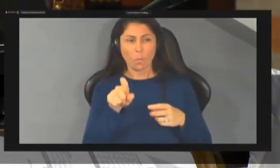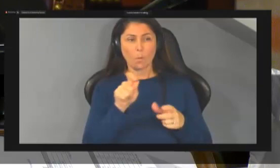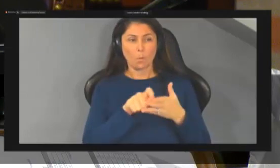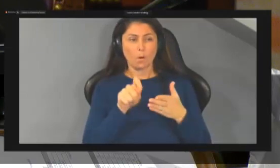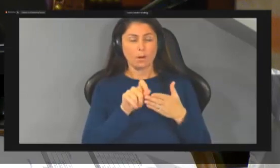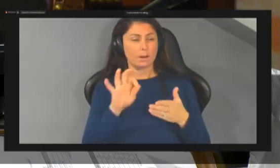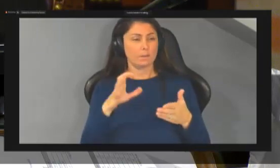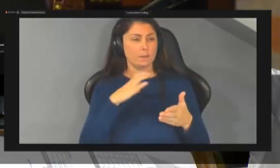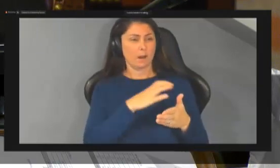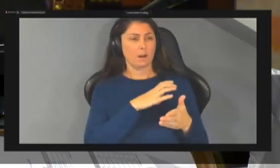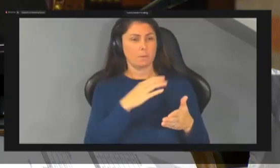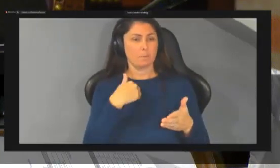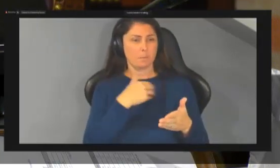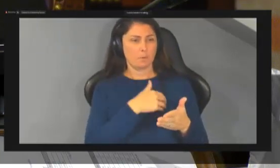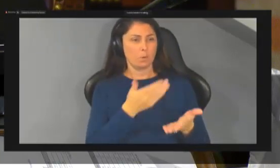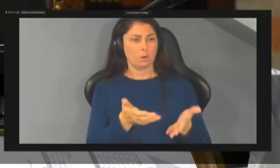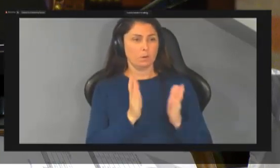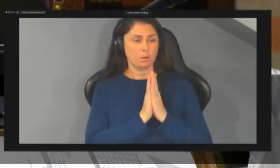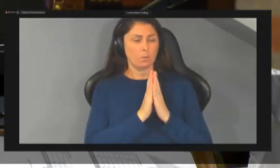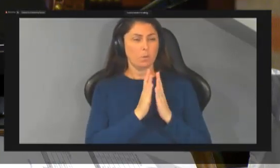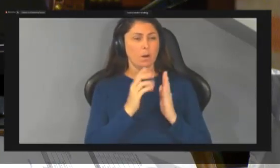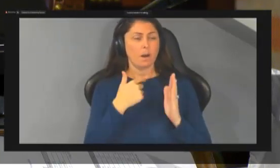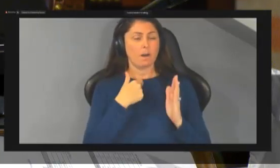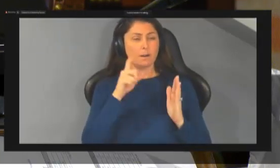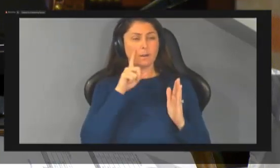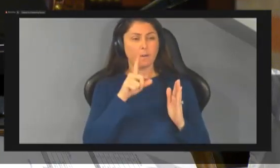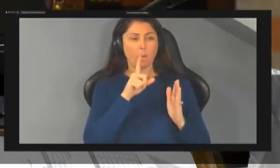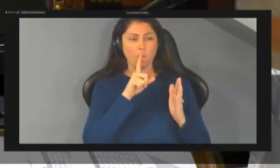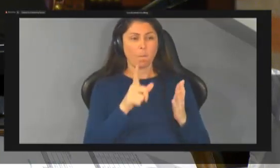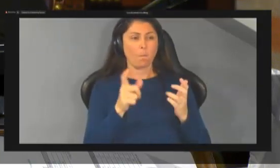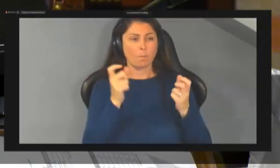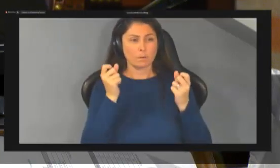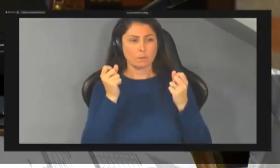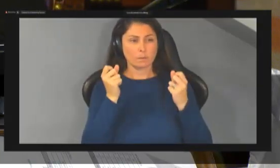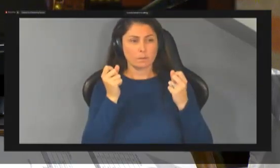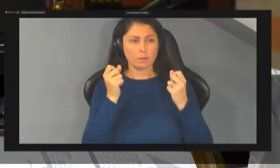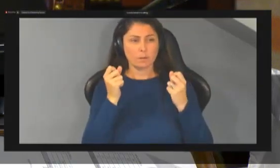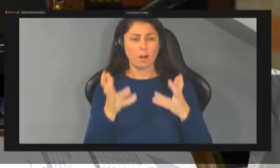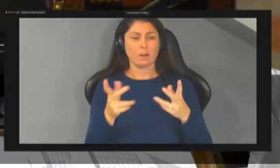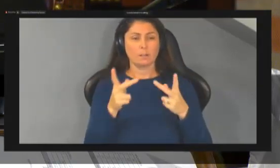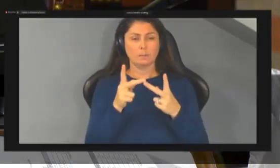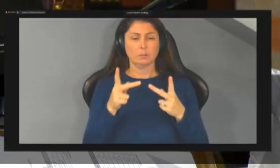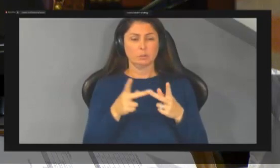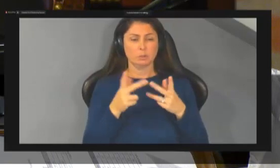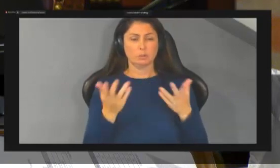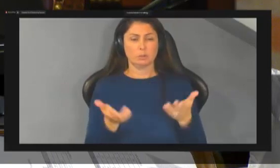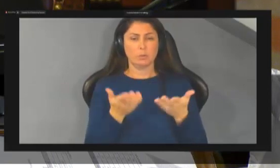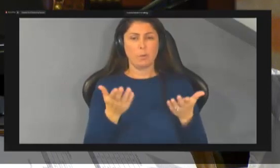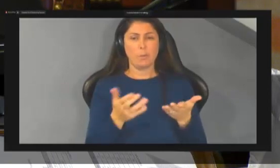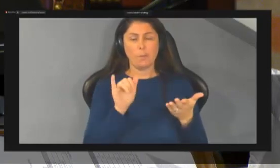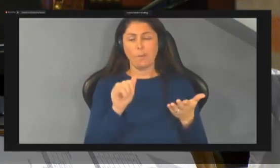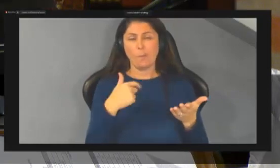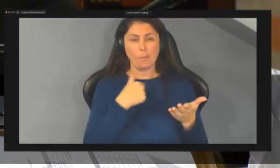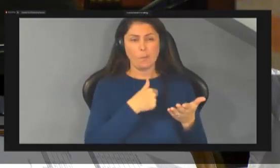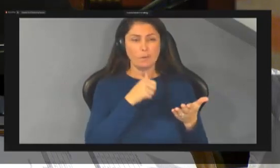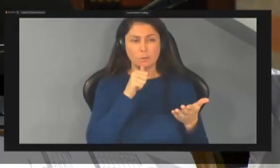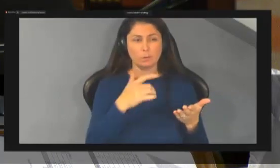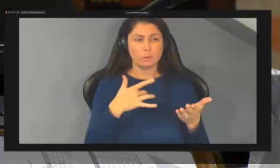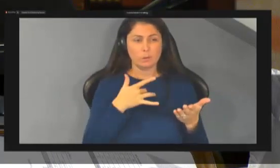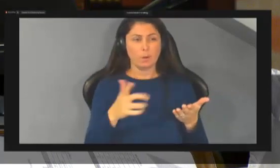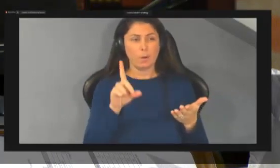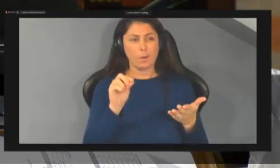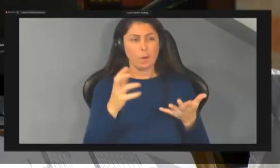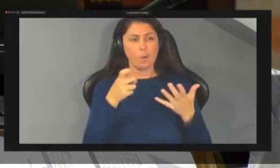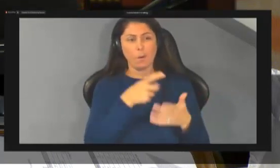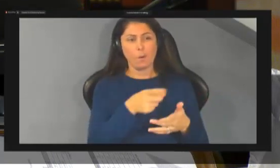members request it. Mm-hmm. So with that said, I think that there's a lot of positions here that we don't typically do. And I just want people to